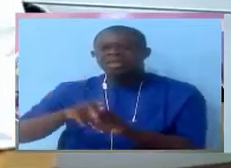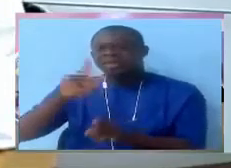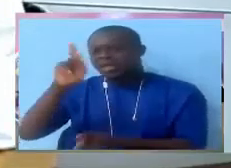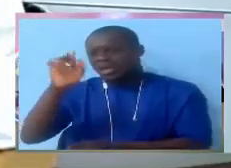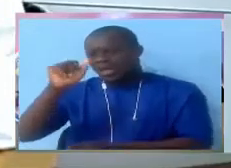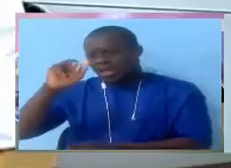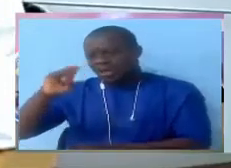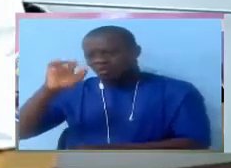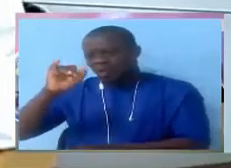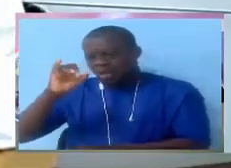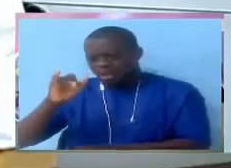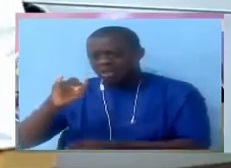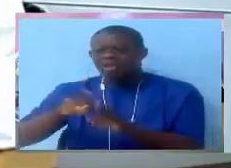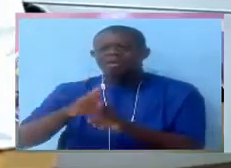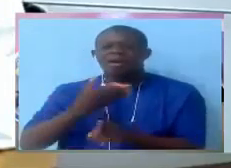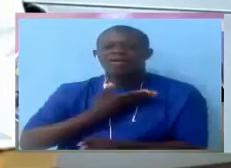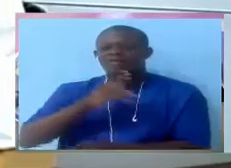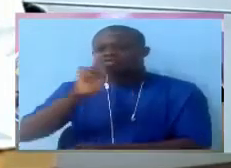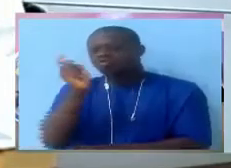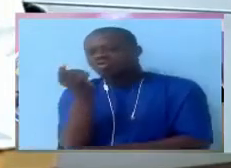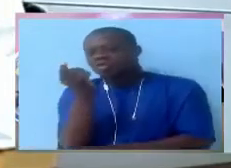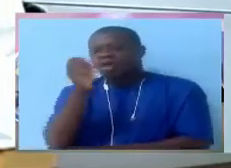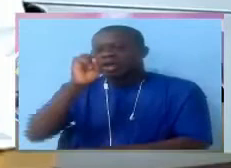Soumaré. Aliou Soumaré.